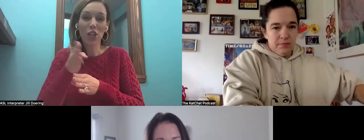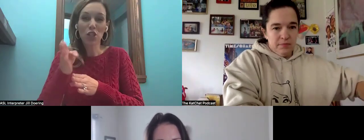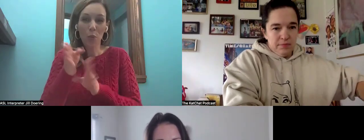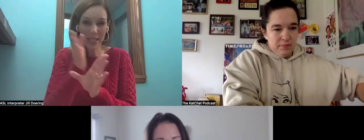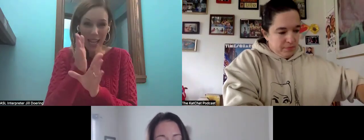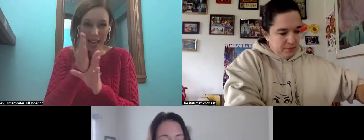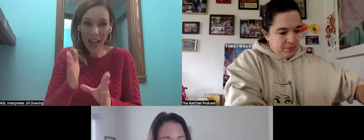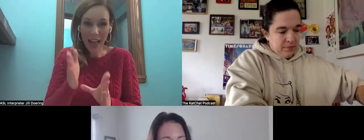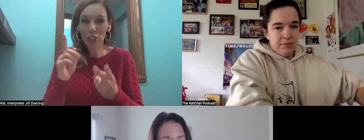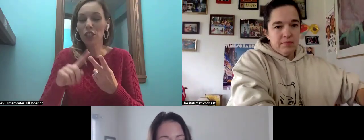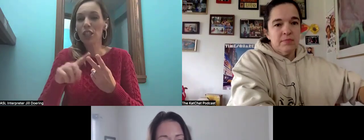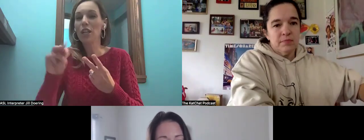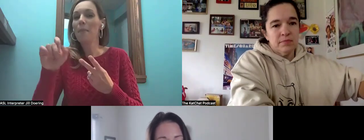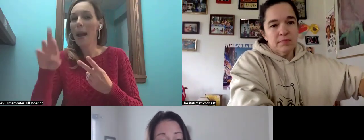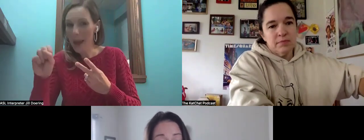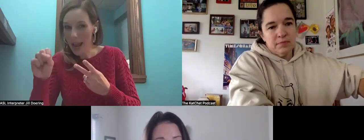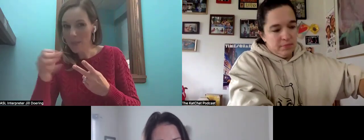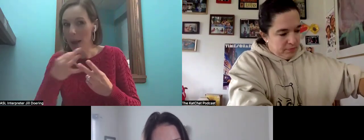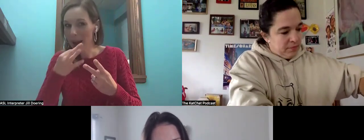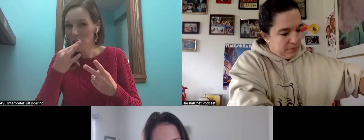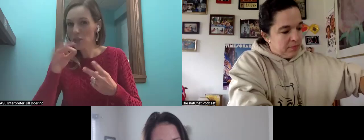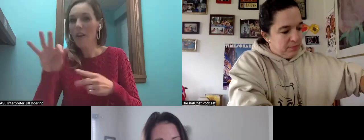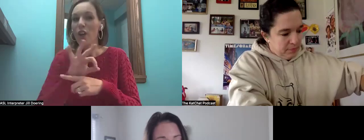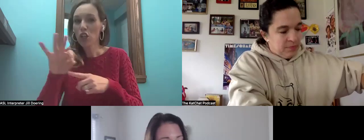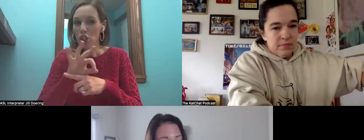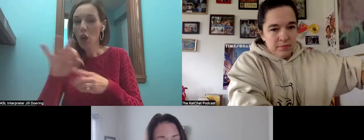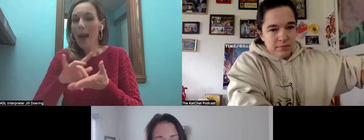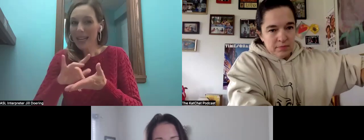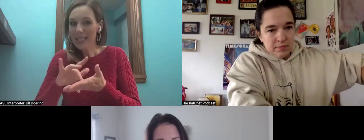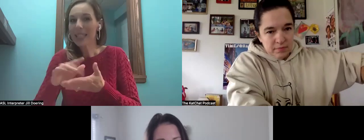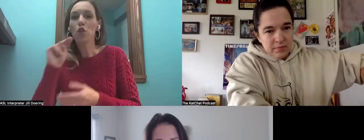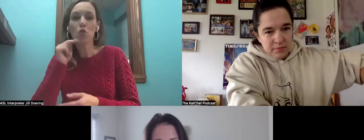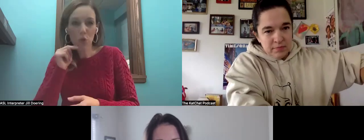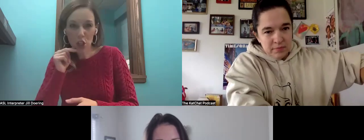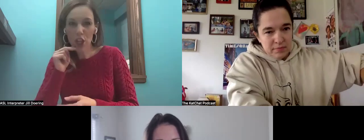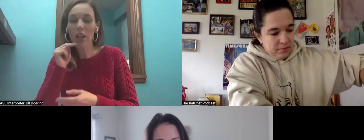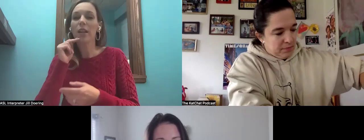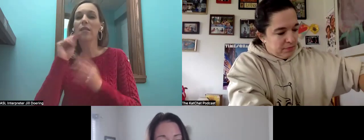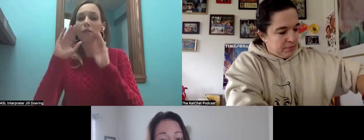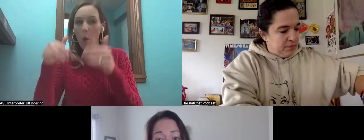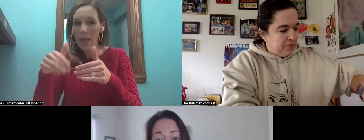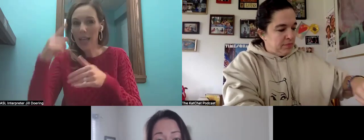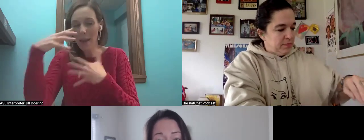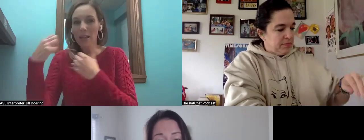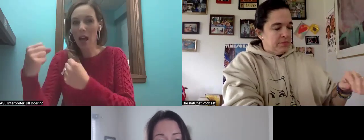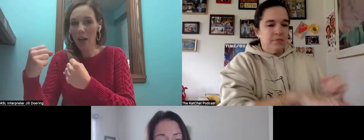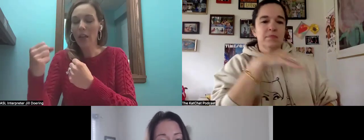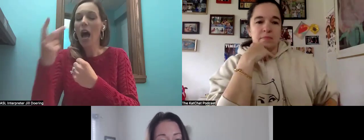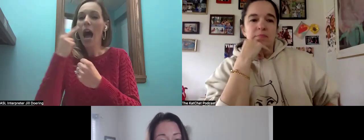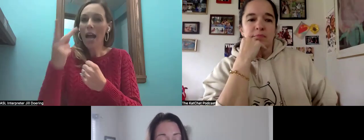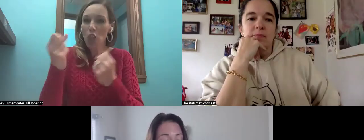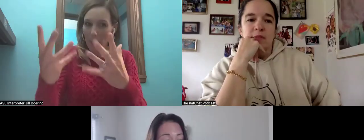functional medicine and nutrition with an emphasis on mental health. I saw clients for a very long time. I specialized in